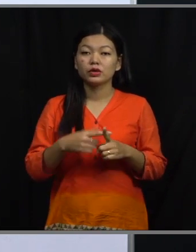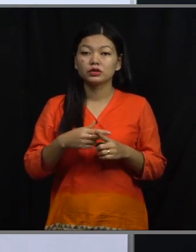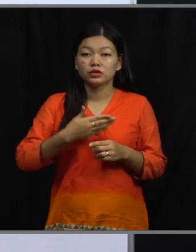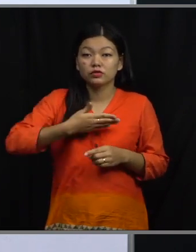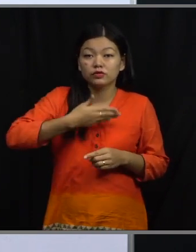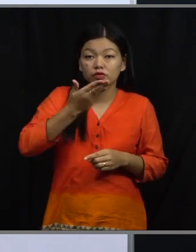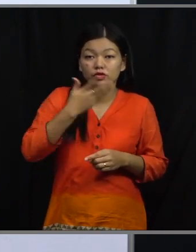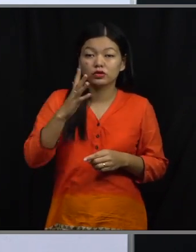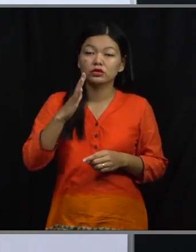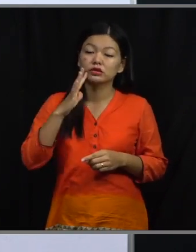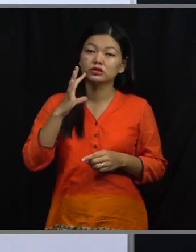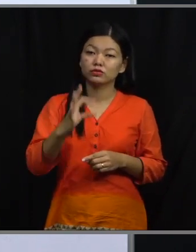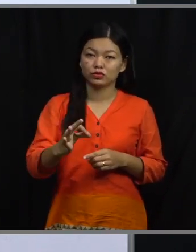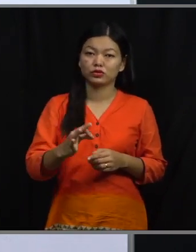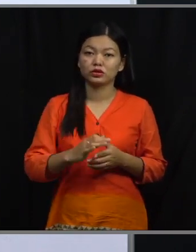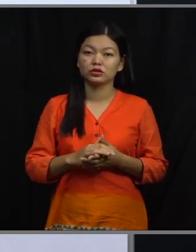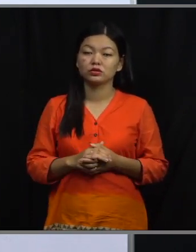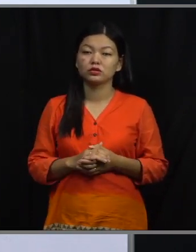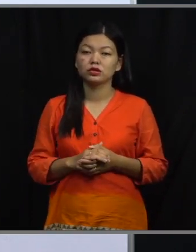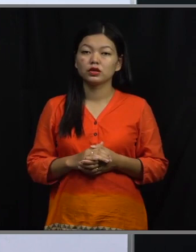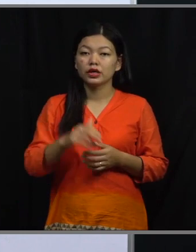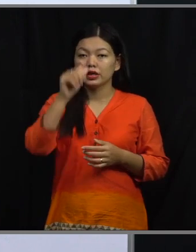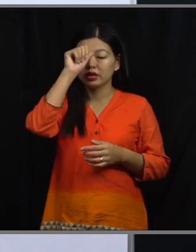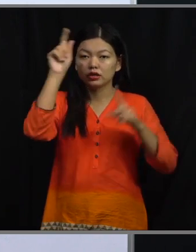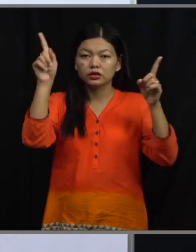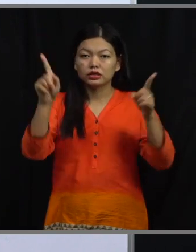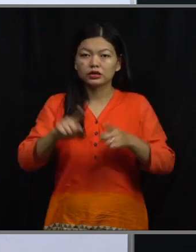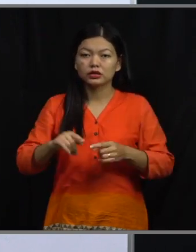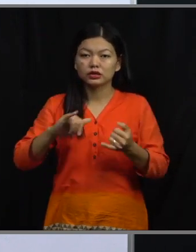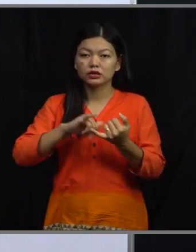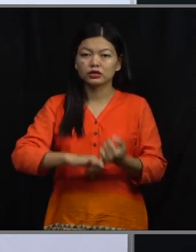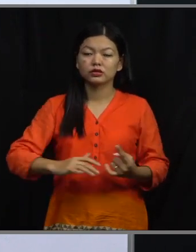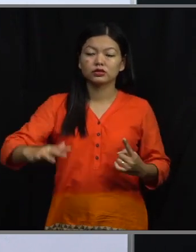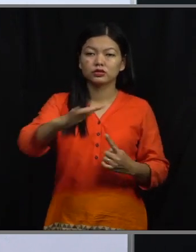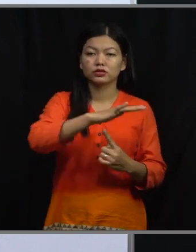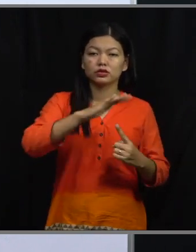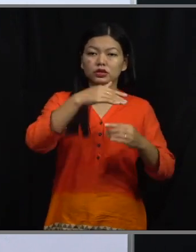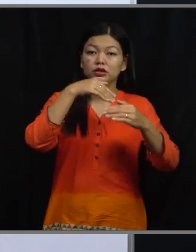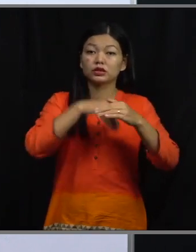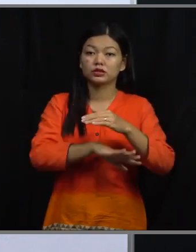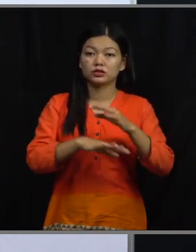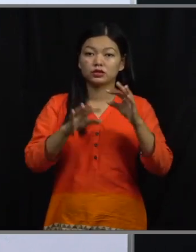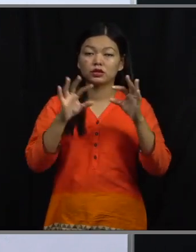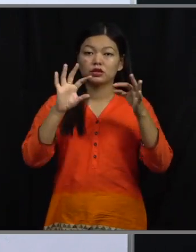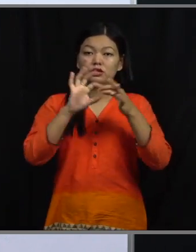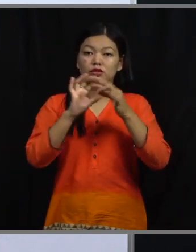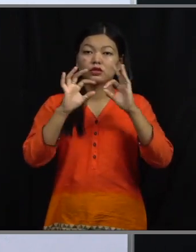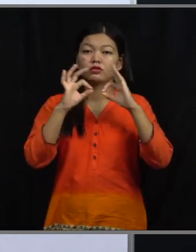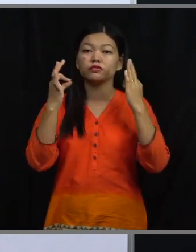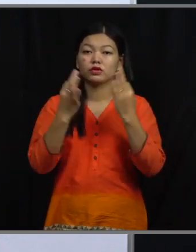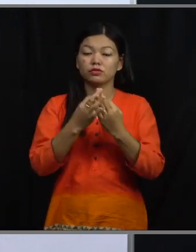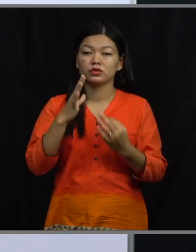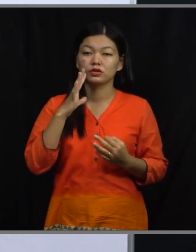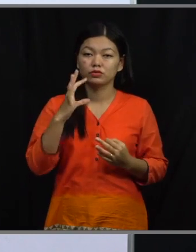very important entity, especially in our Indian society, when it comes to the ideal pattern